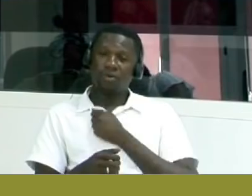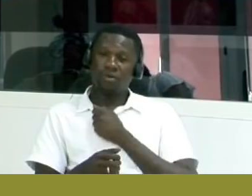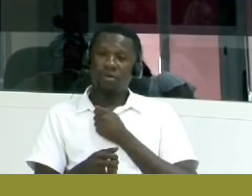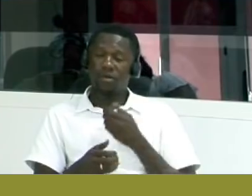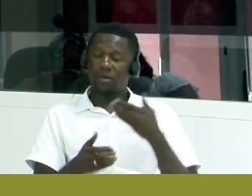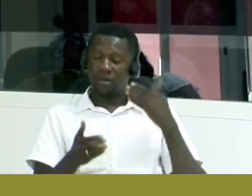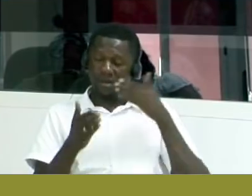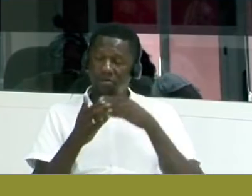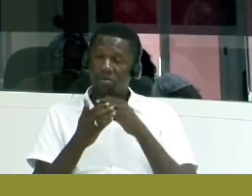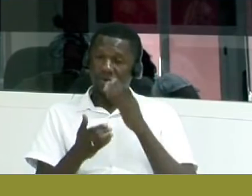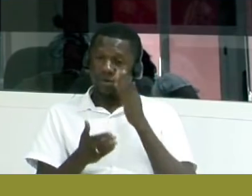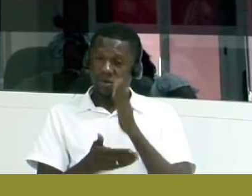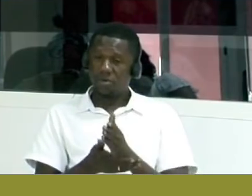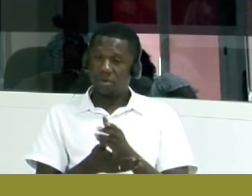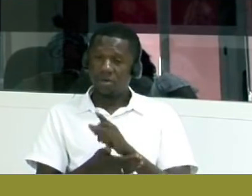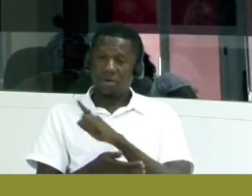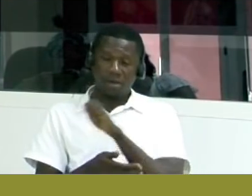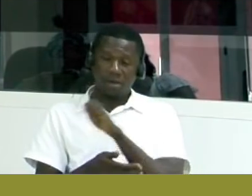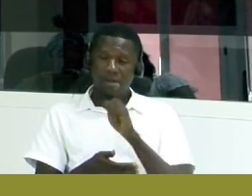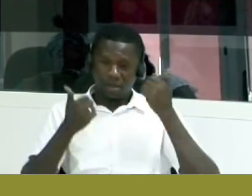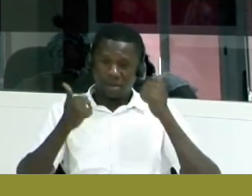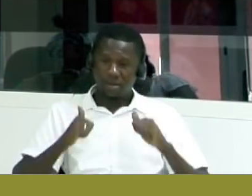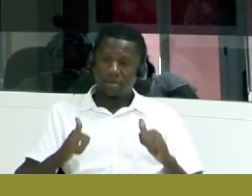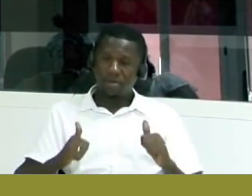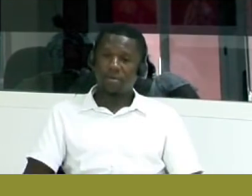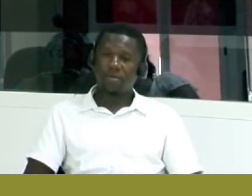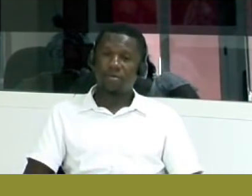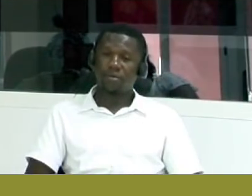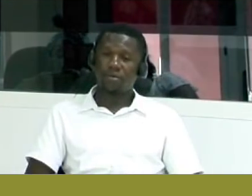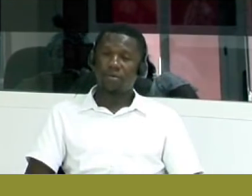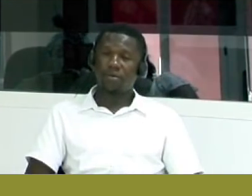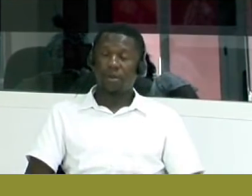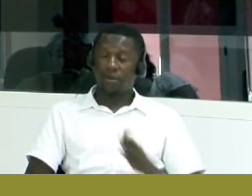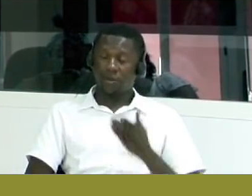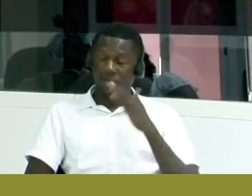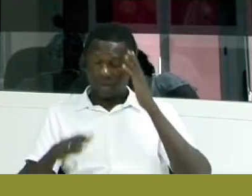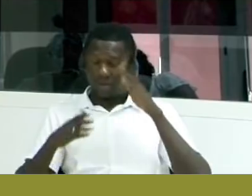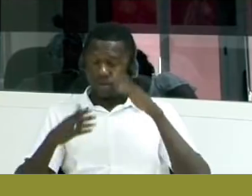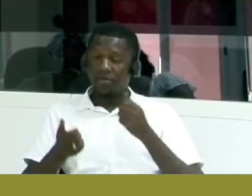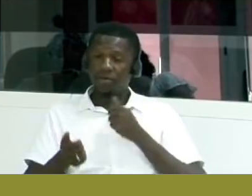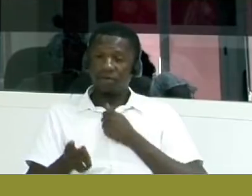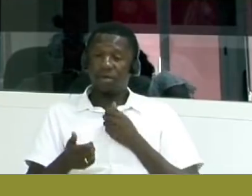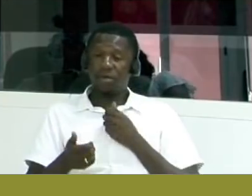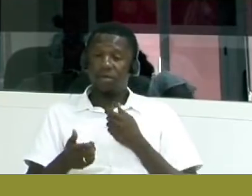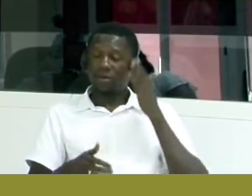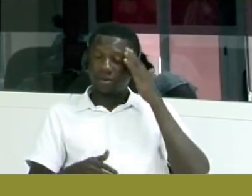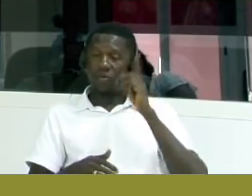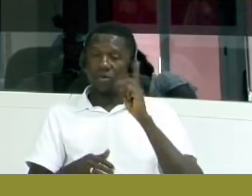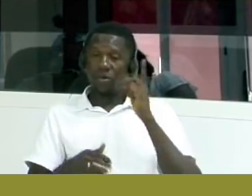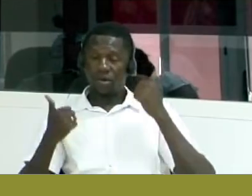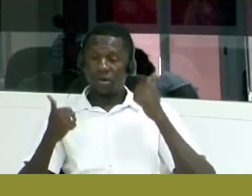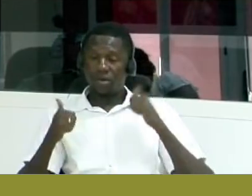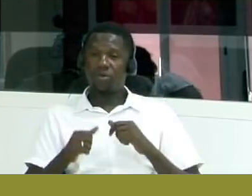reality. They happened. I don't know whether they are my fears, but what I thought would happen. Which was?